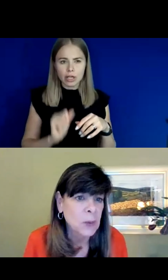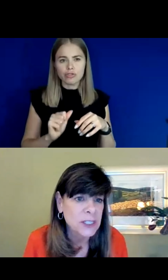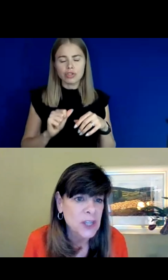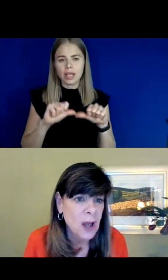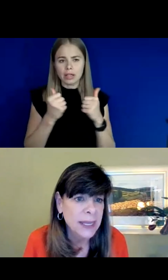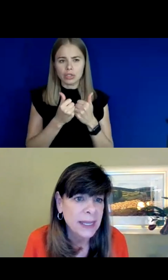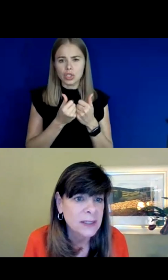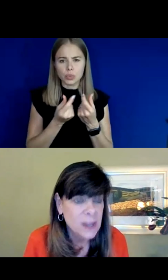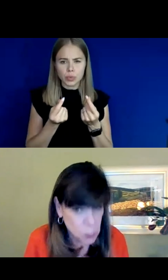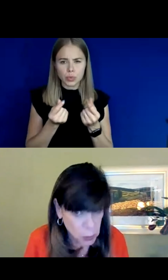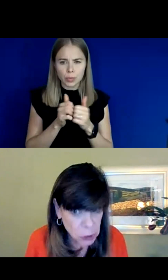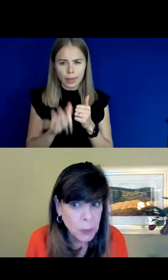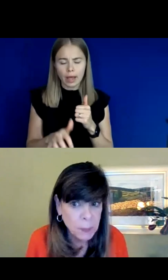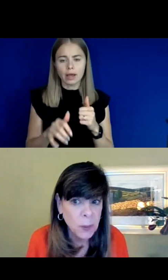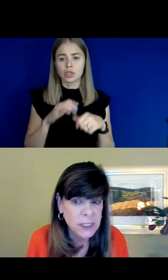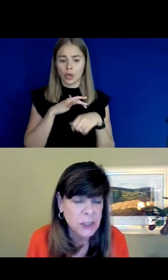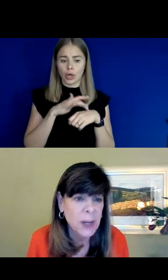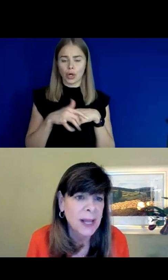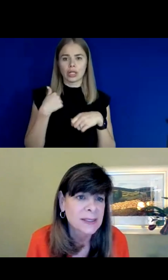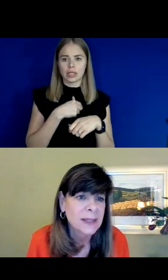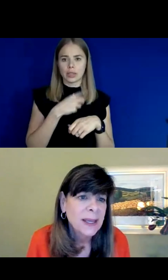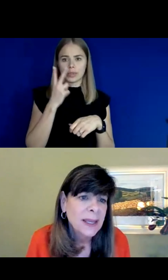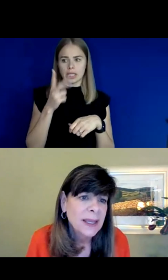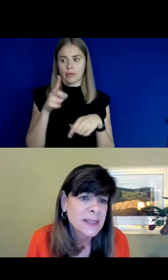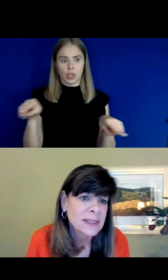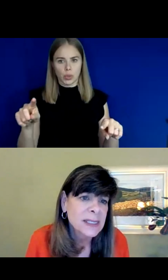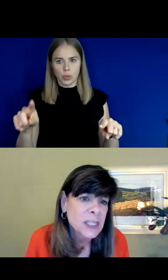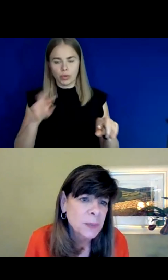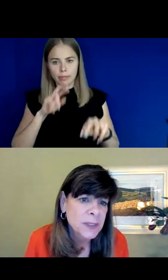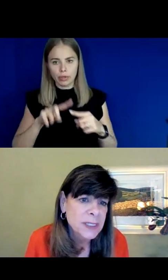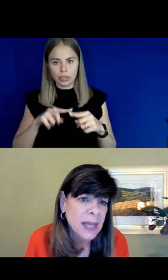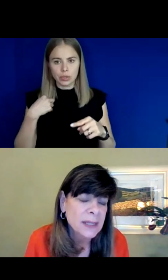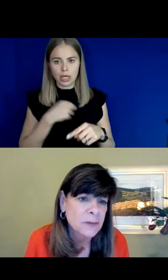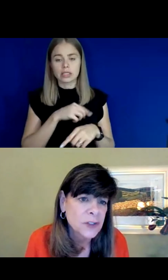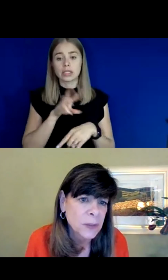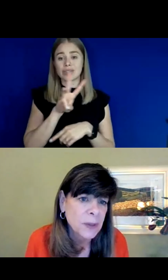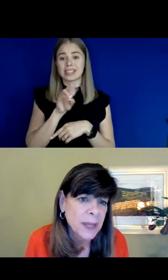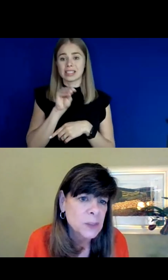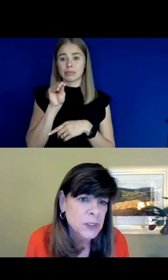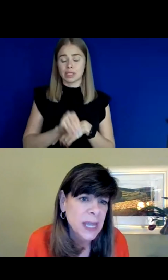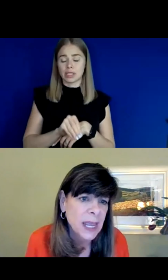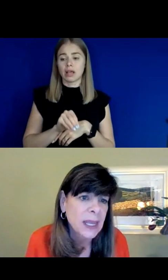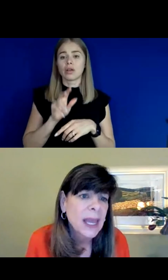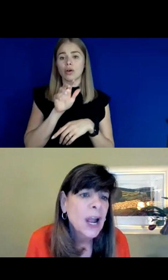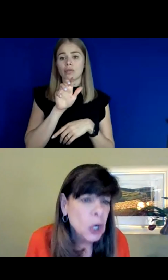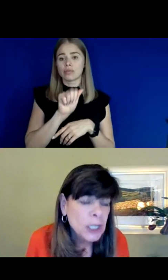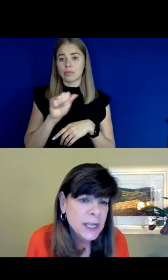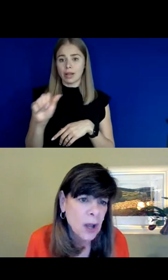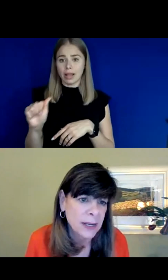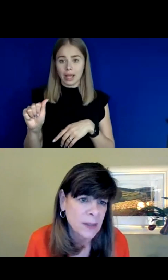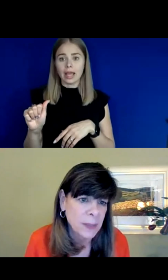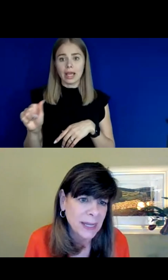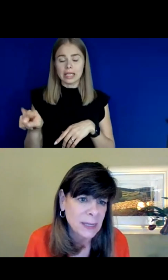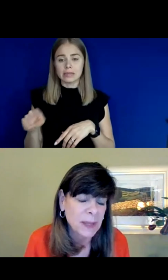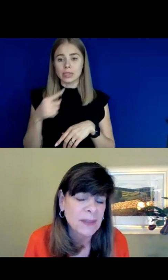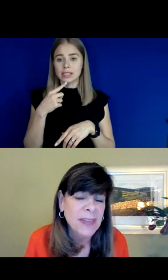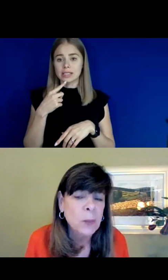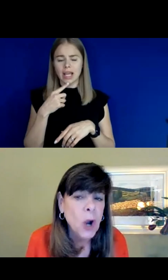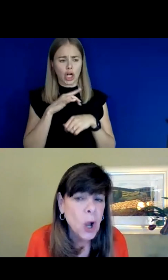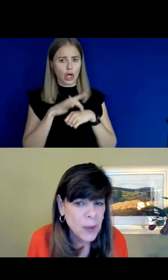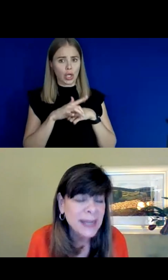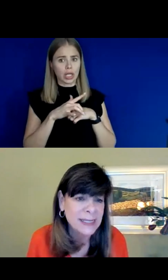pandemic, what we saw is what you reported to us is that 60% of AAAs were saying early on in the